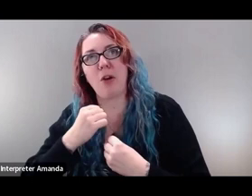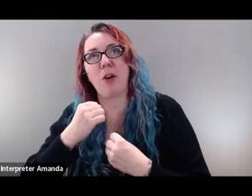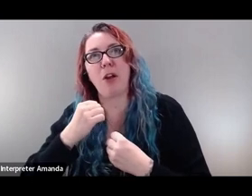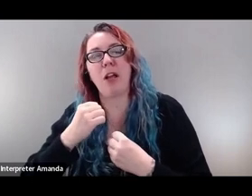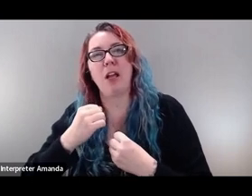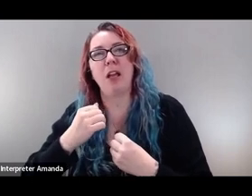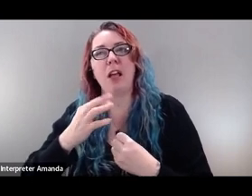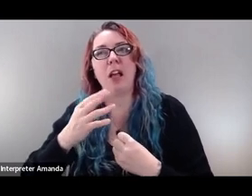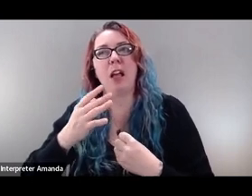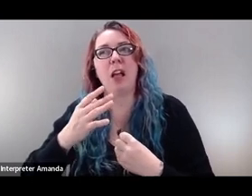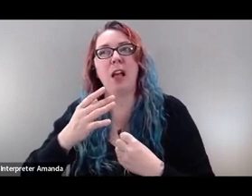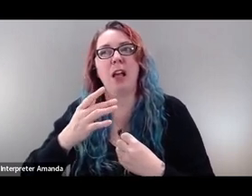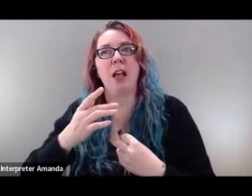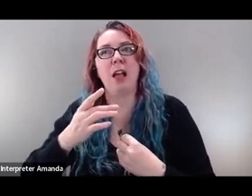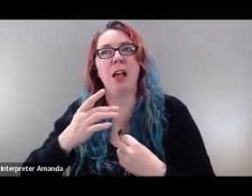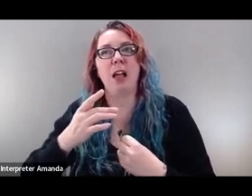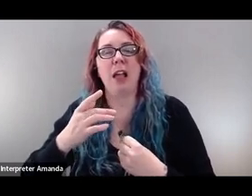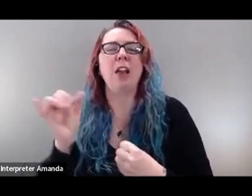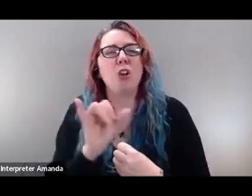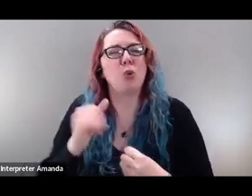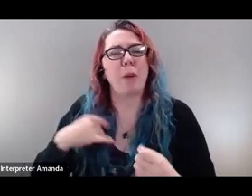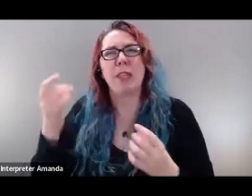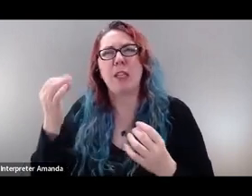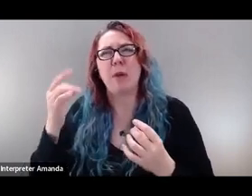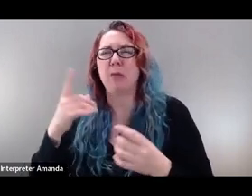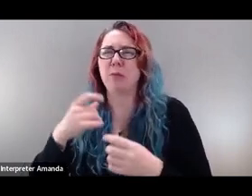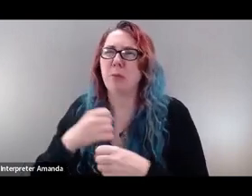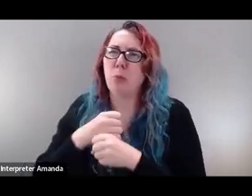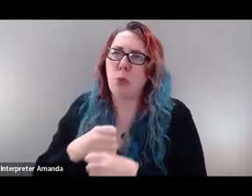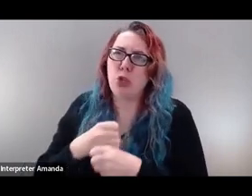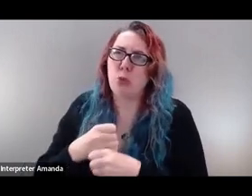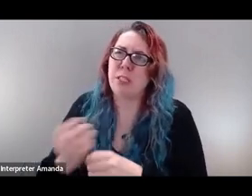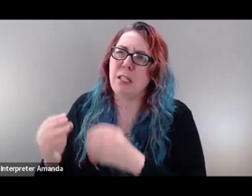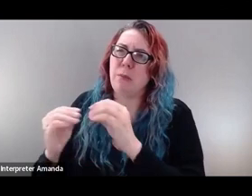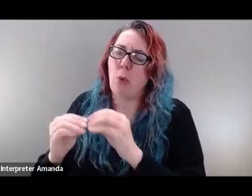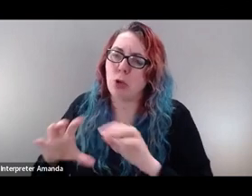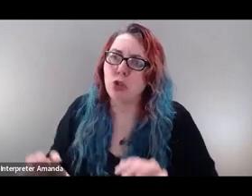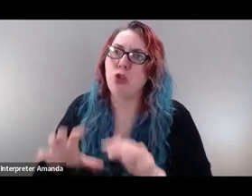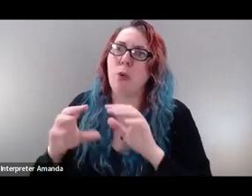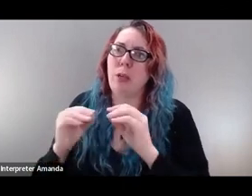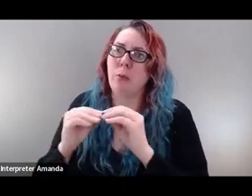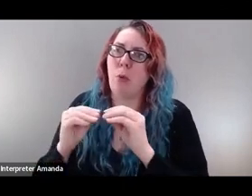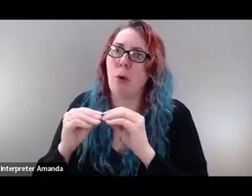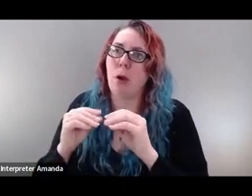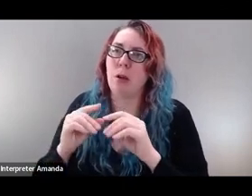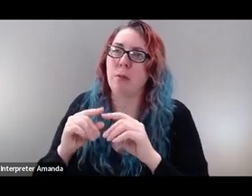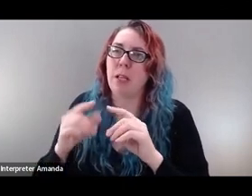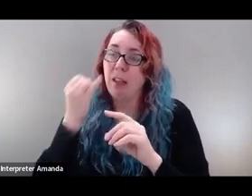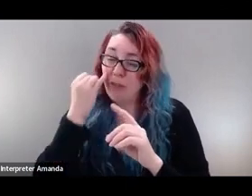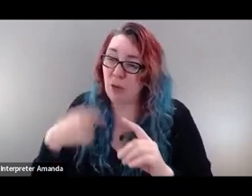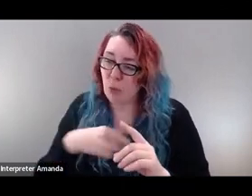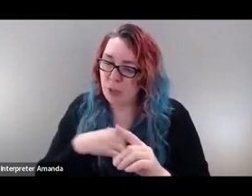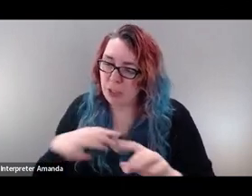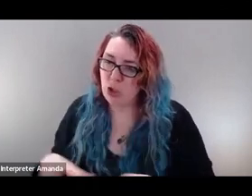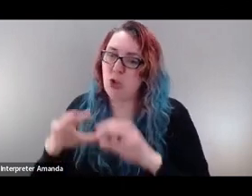doing more, producing more. And isn't that just like, just making more stuff really.